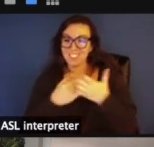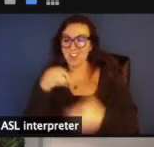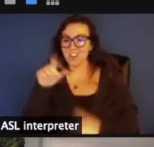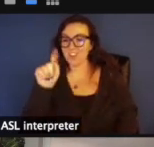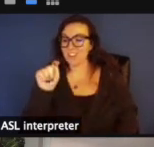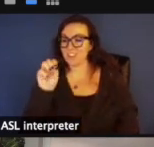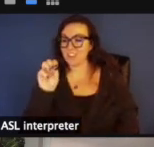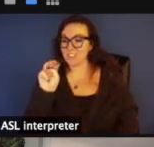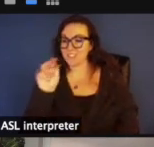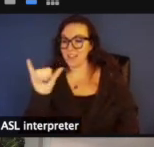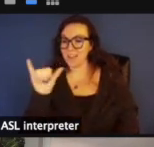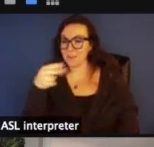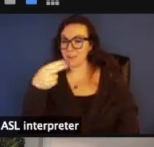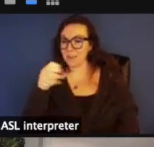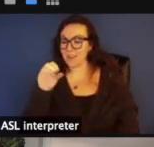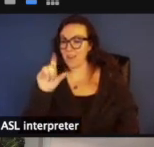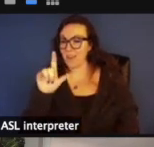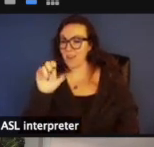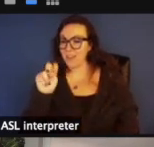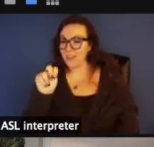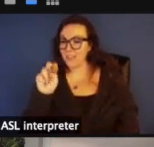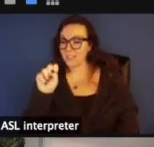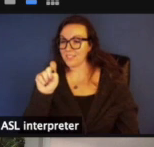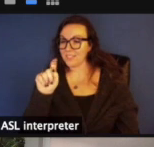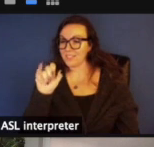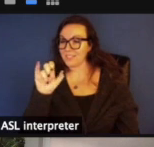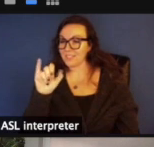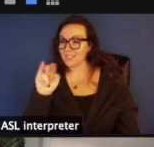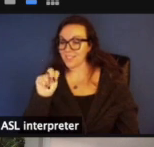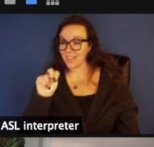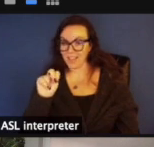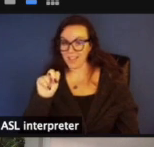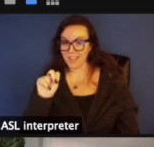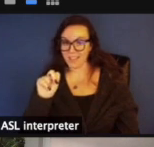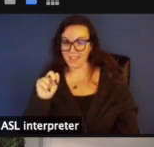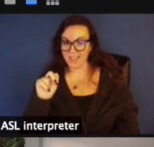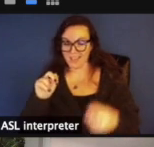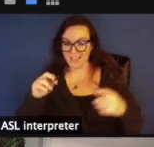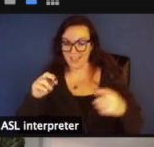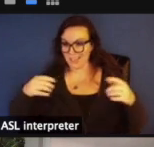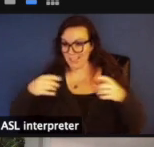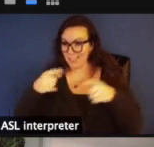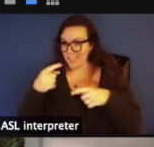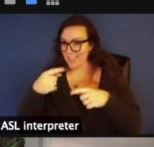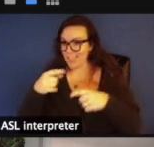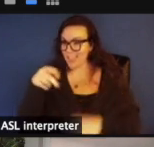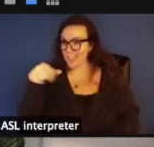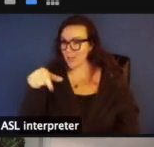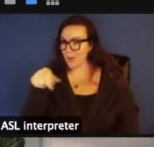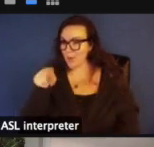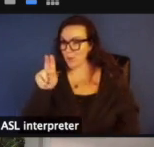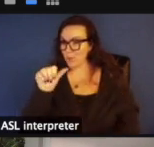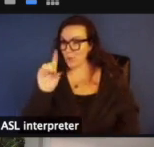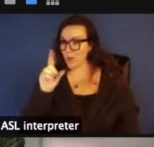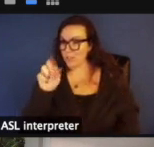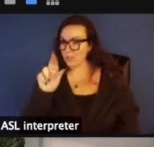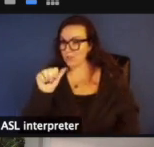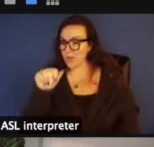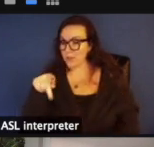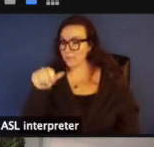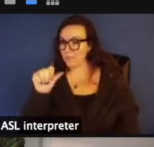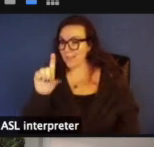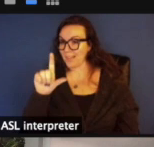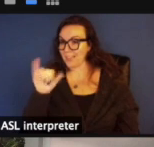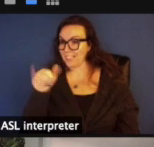Hollenstein, and he's a quadriplegic, and he uses his wheelchair, the wheels, to create his